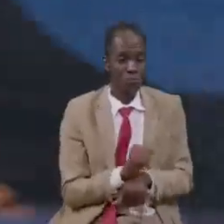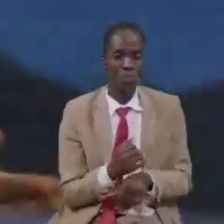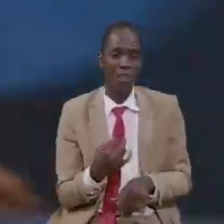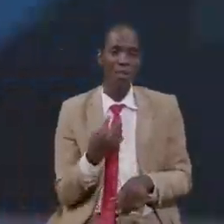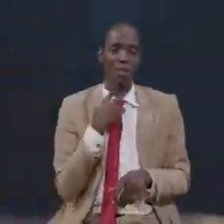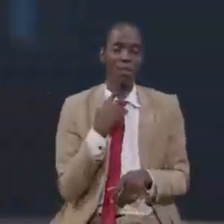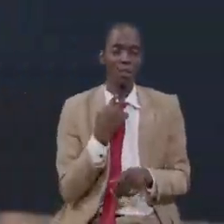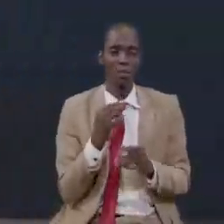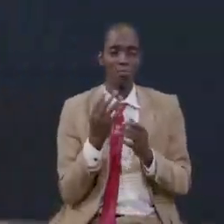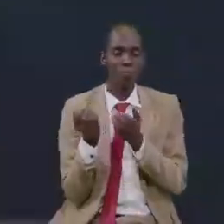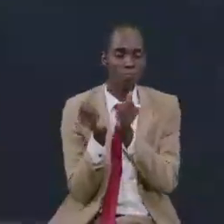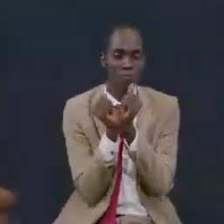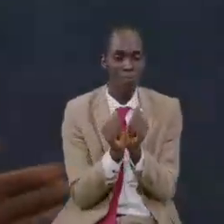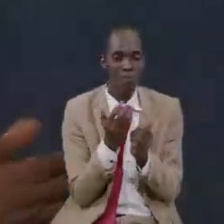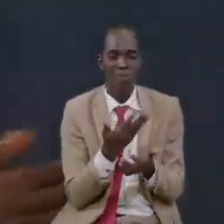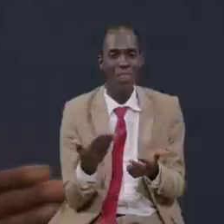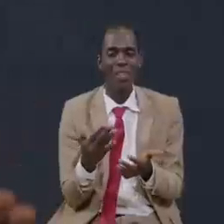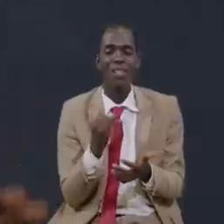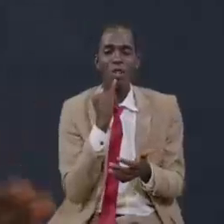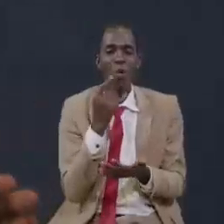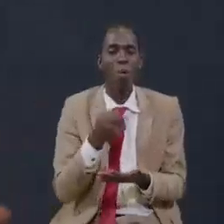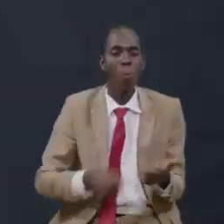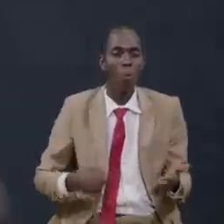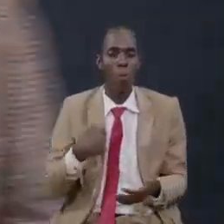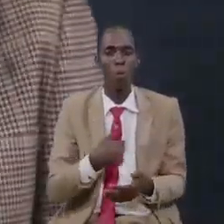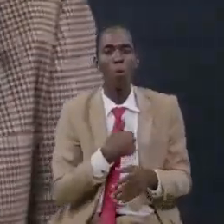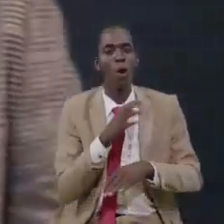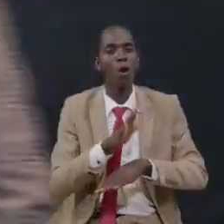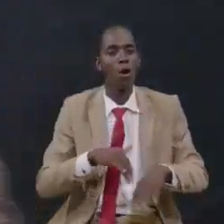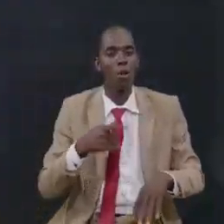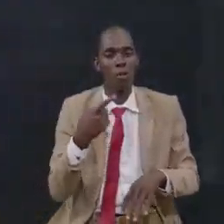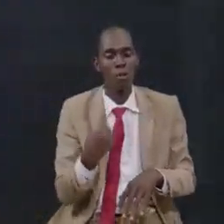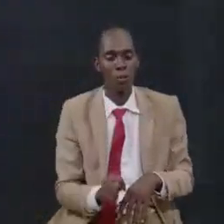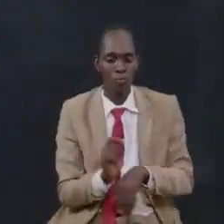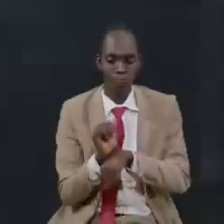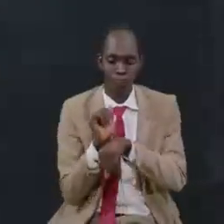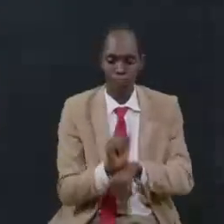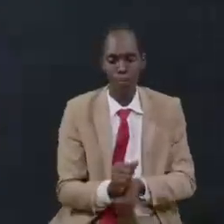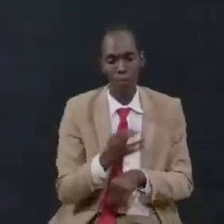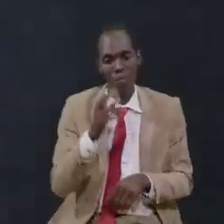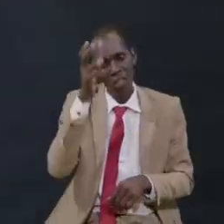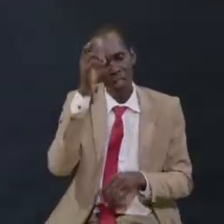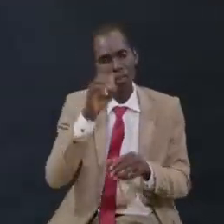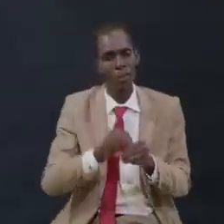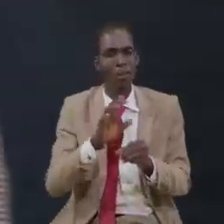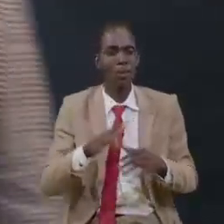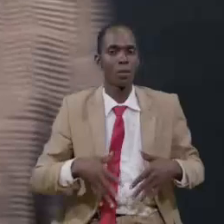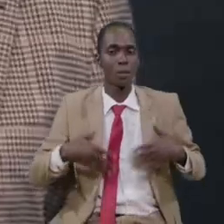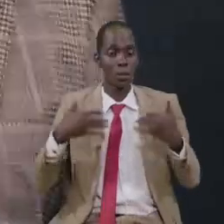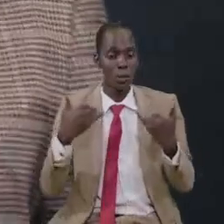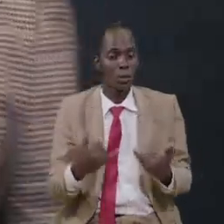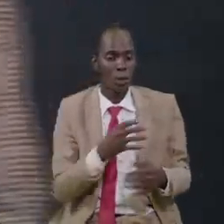the oppression of the devil in your life. And now Christ has come tonight.